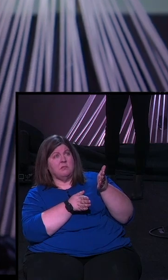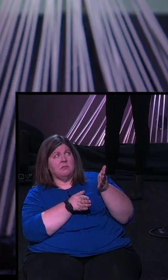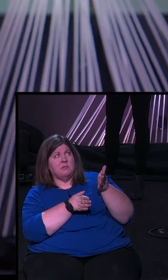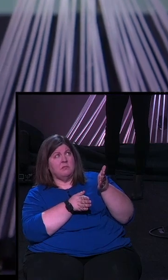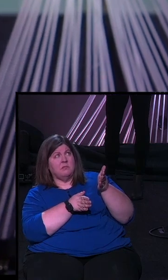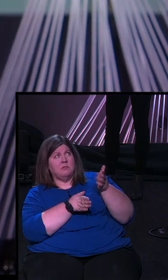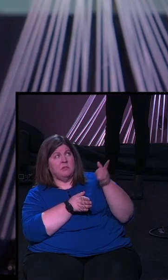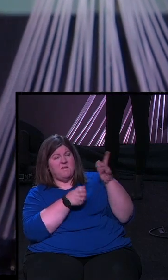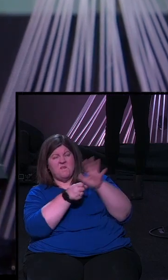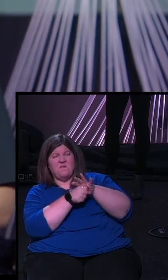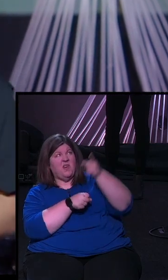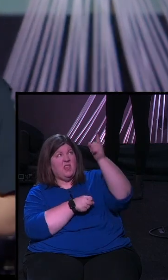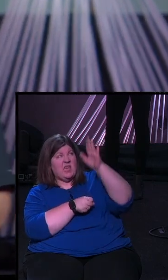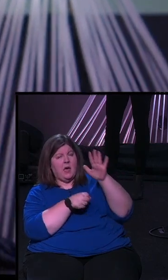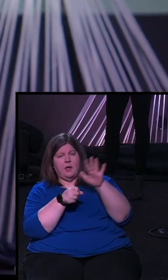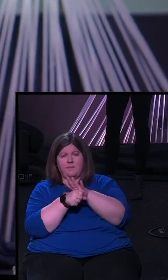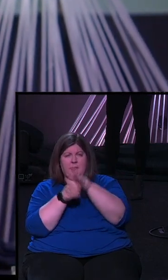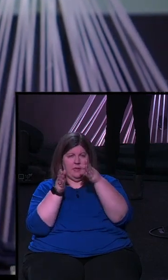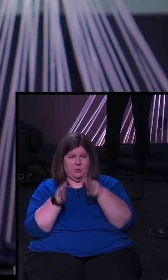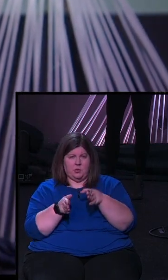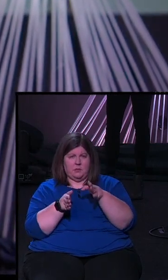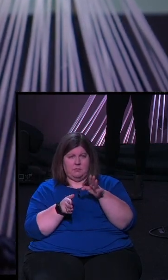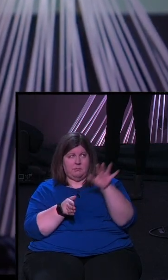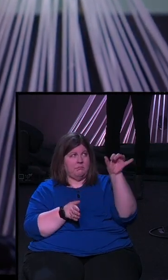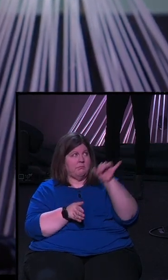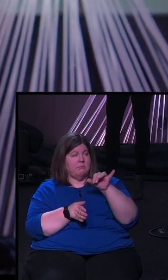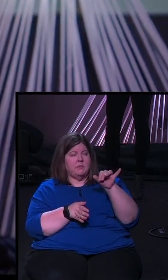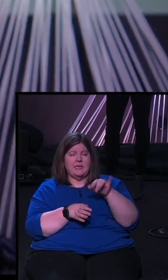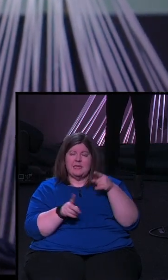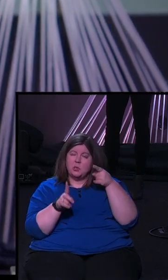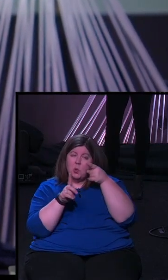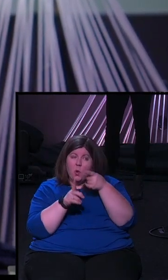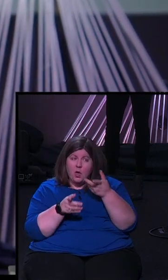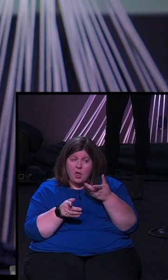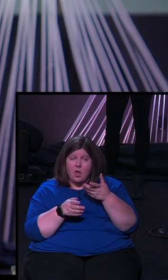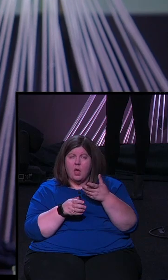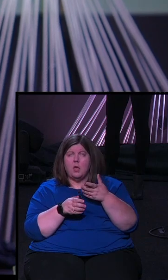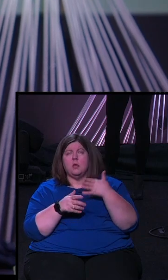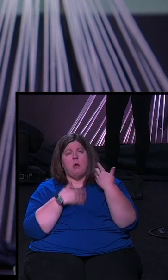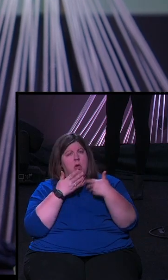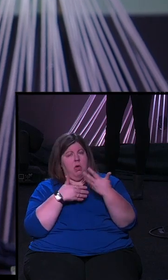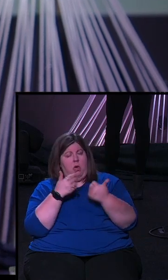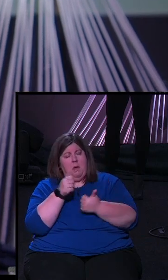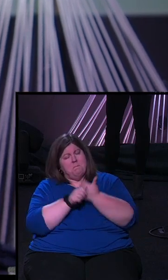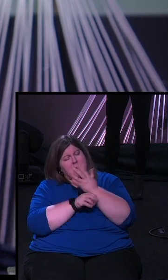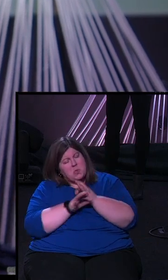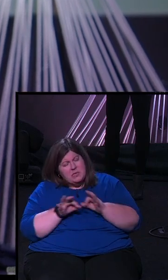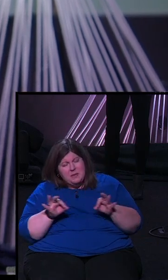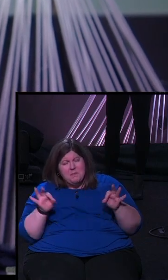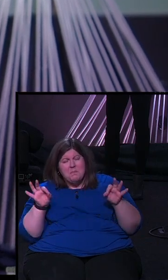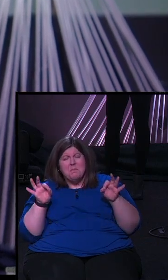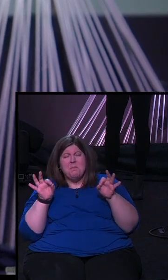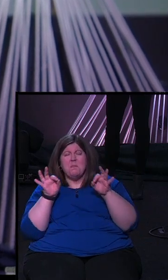who is fully God and fully man, who was on a mission to accomplish the most important mission that could have ever been given